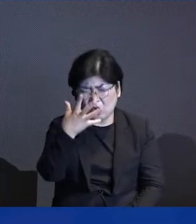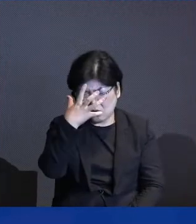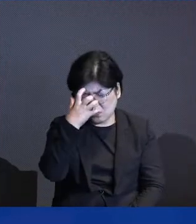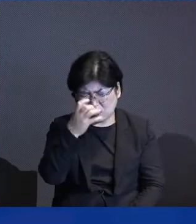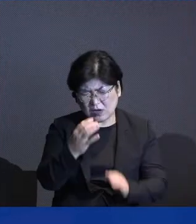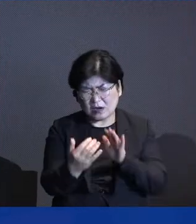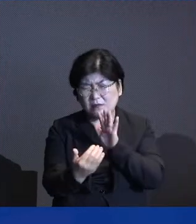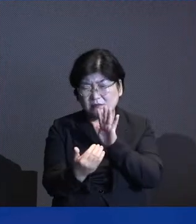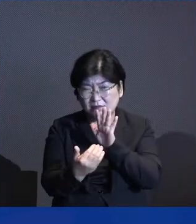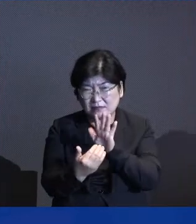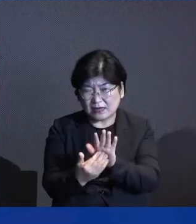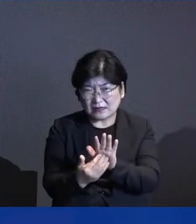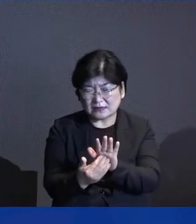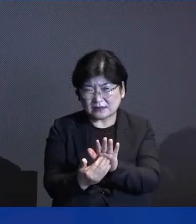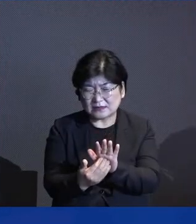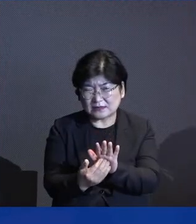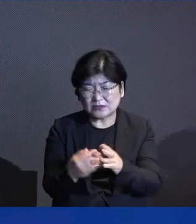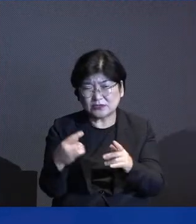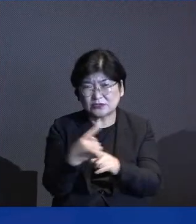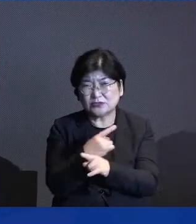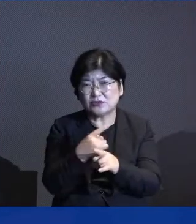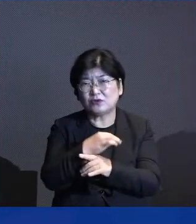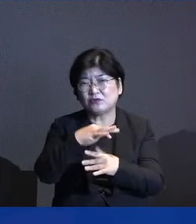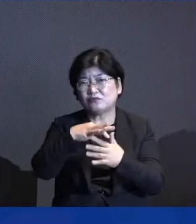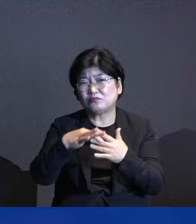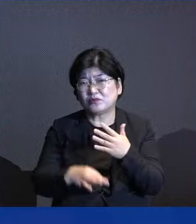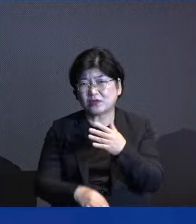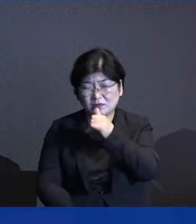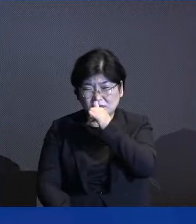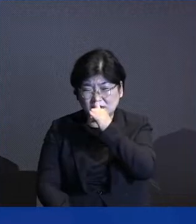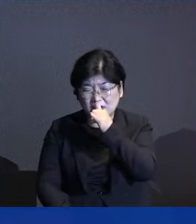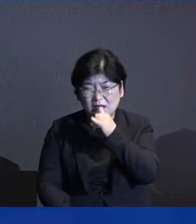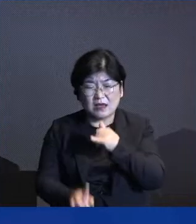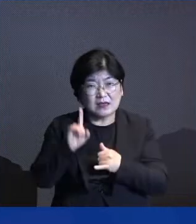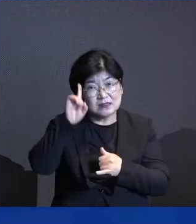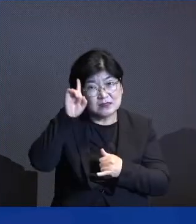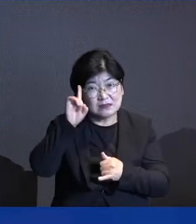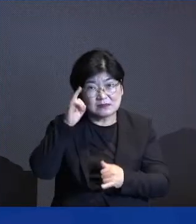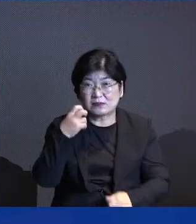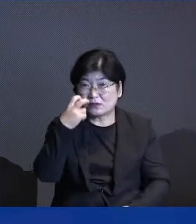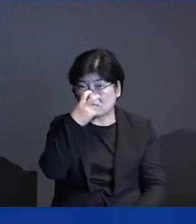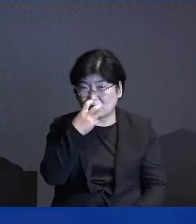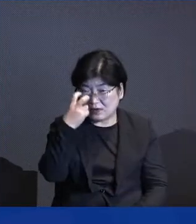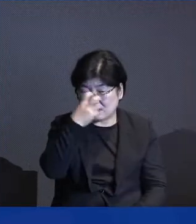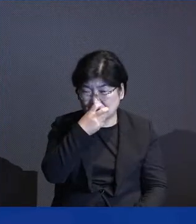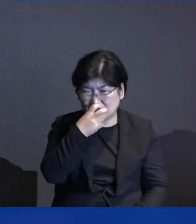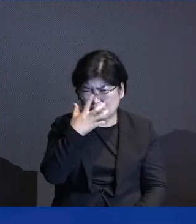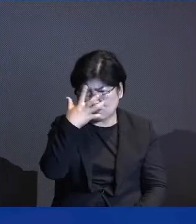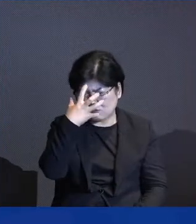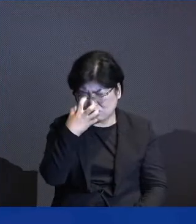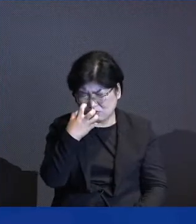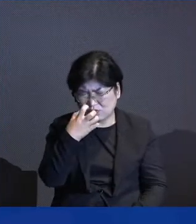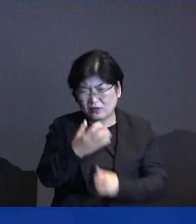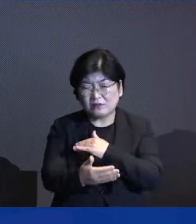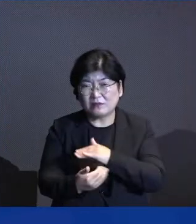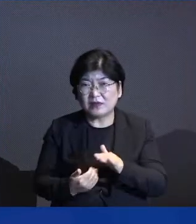program. So it provides stress management and depression prevention programs such as gardening